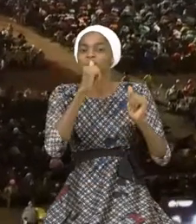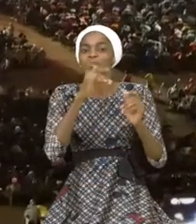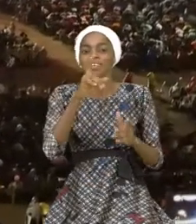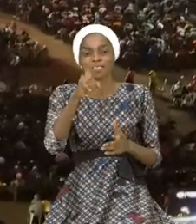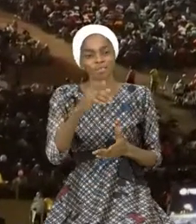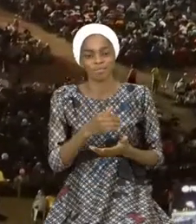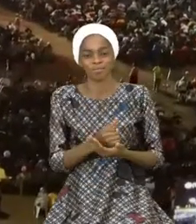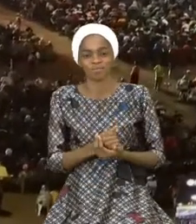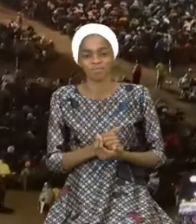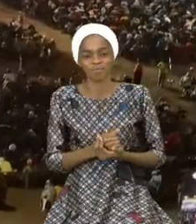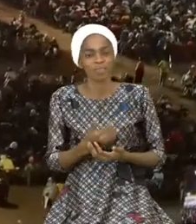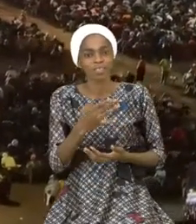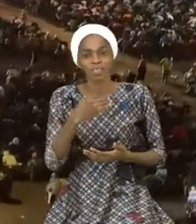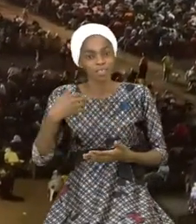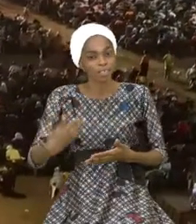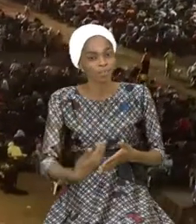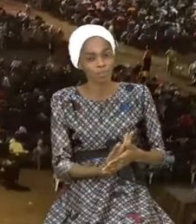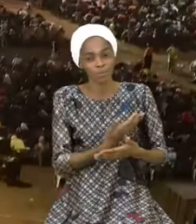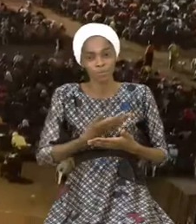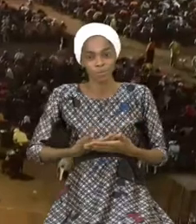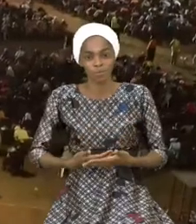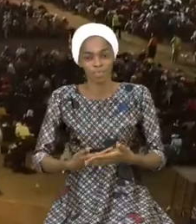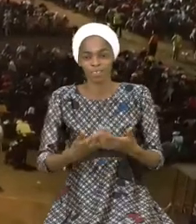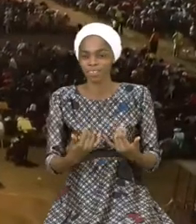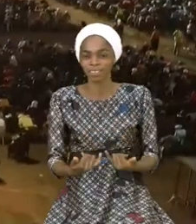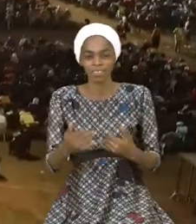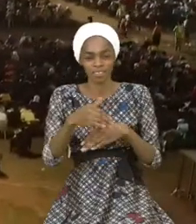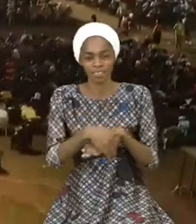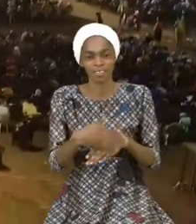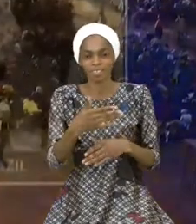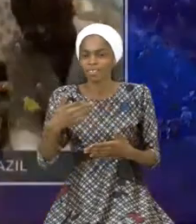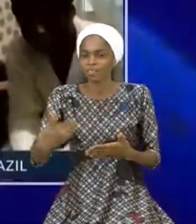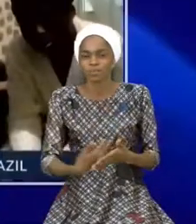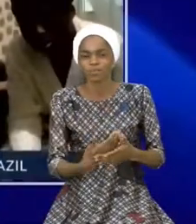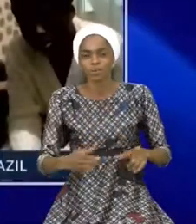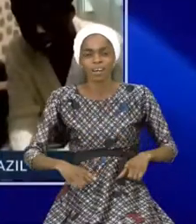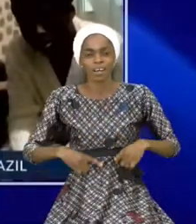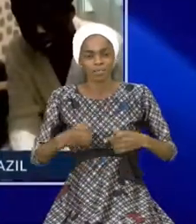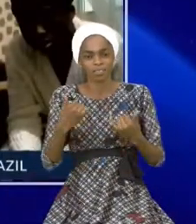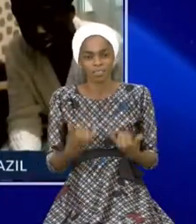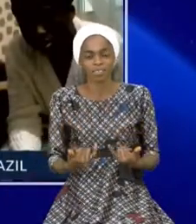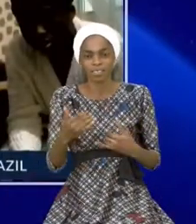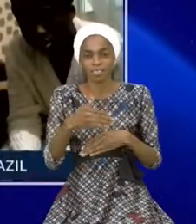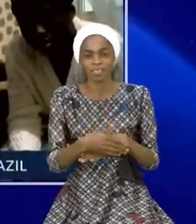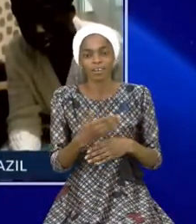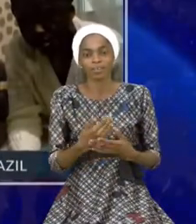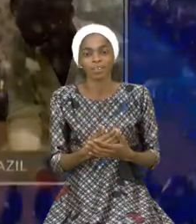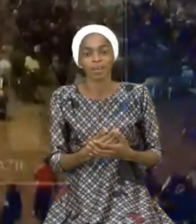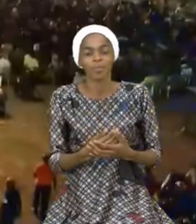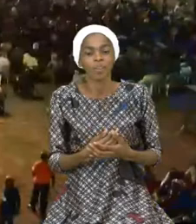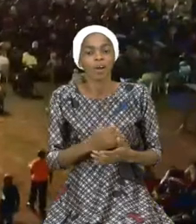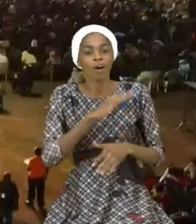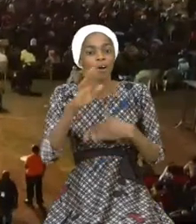bless you. There's a new birth tonight. There's a new life tonight. All your sins will